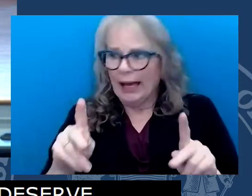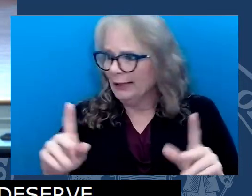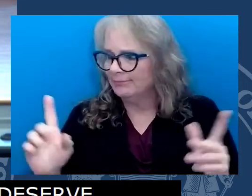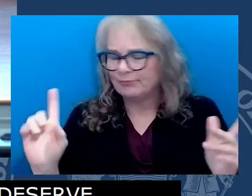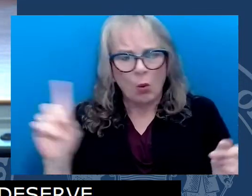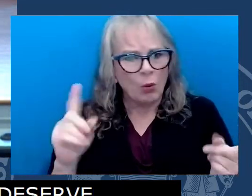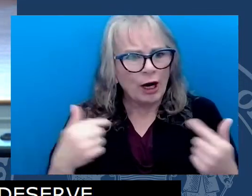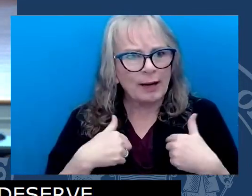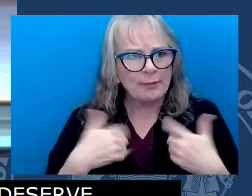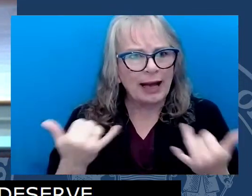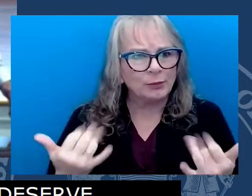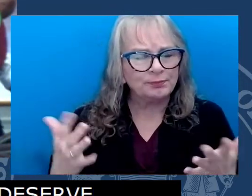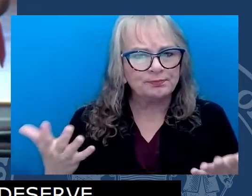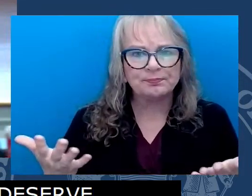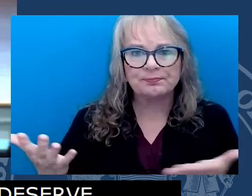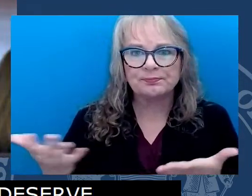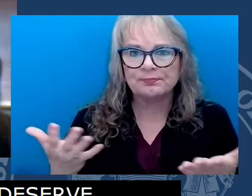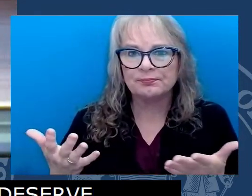Okay.